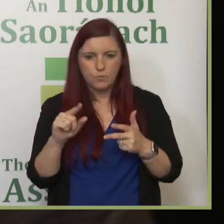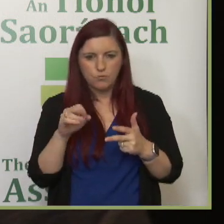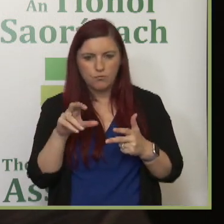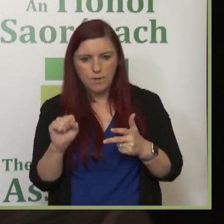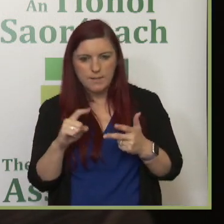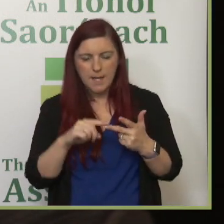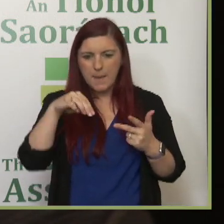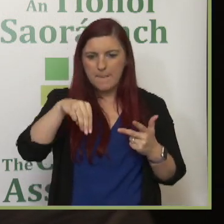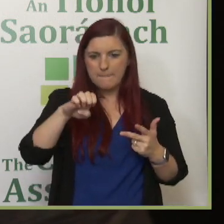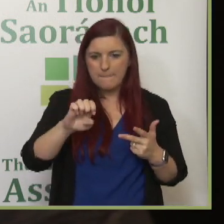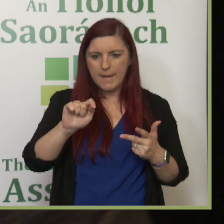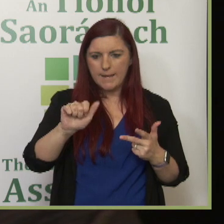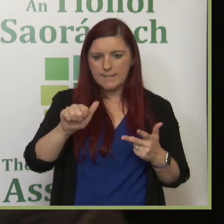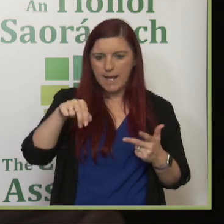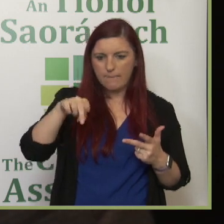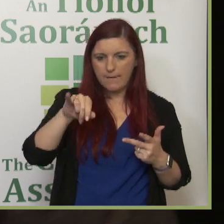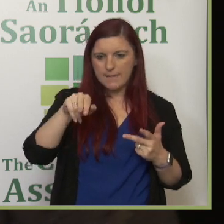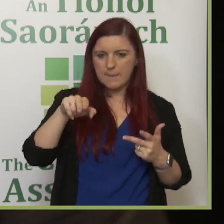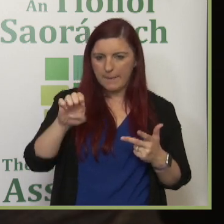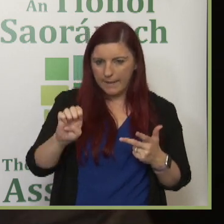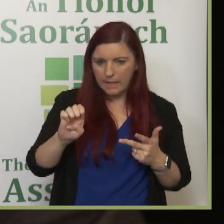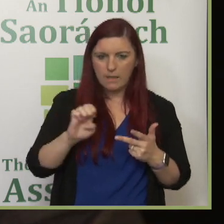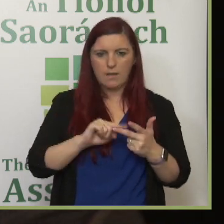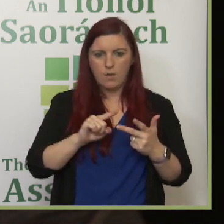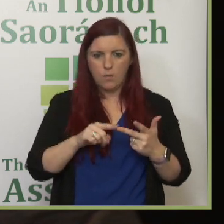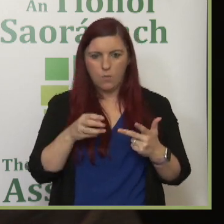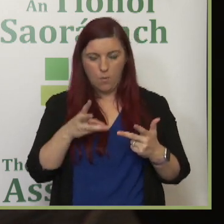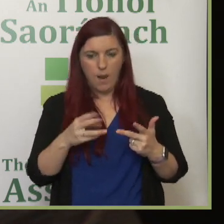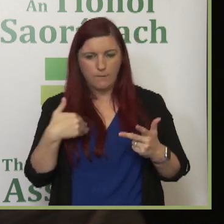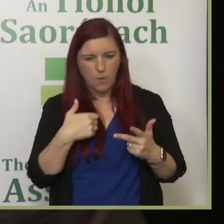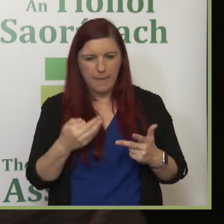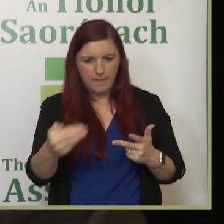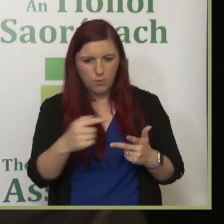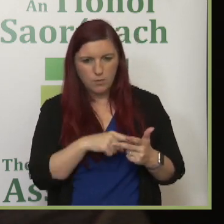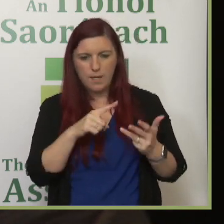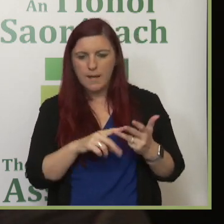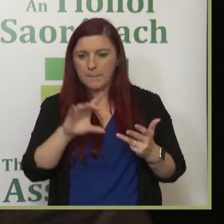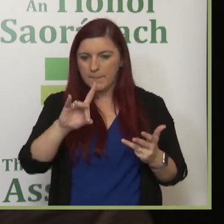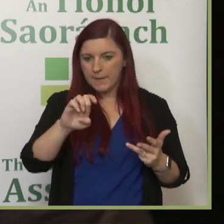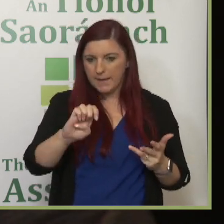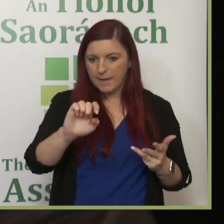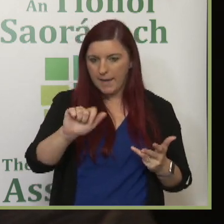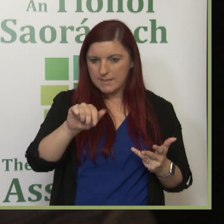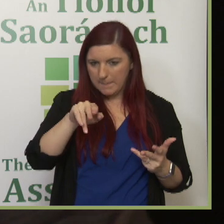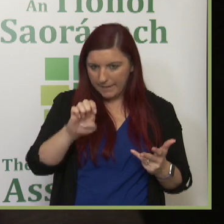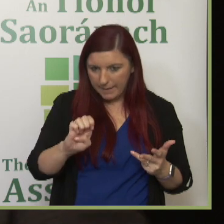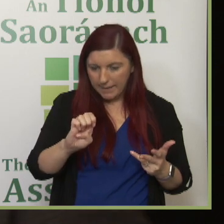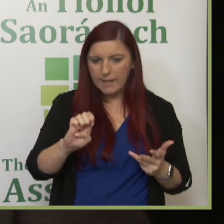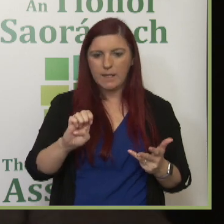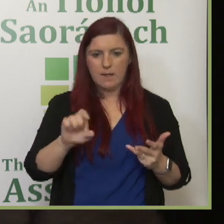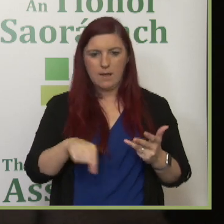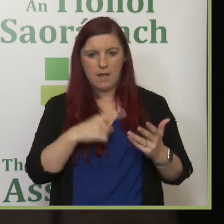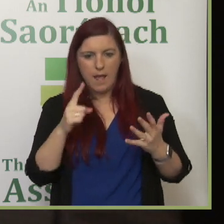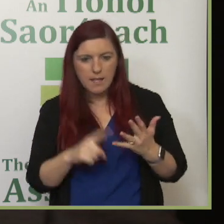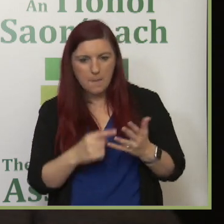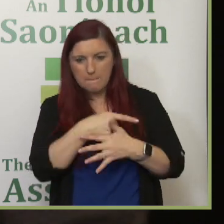now. Methamphetamine, I think, is going to be something we really have to worry about for the future. But we're also looking at drugs like ketamine that are important in some country, and the caffeinones, and